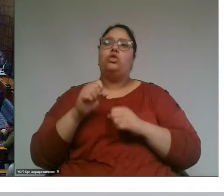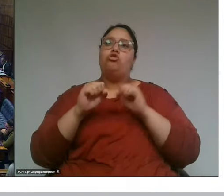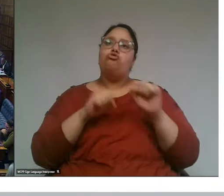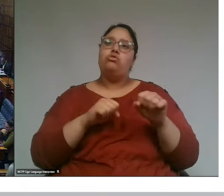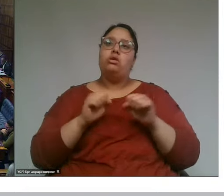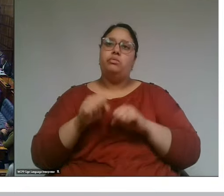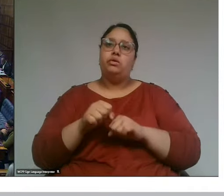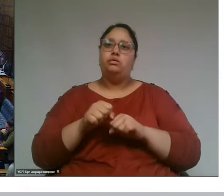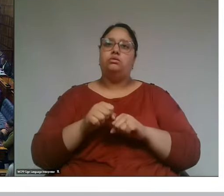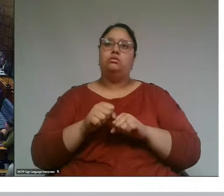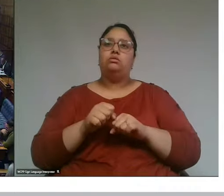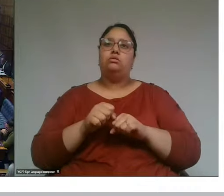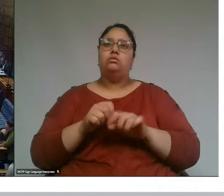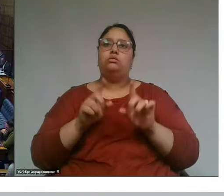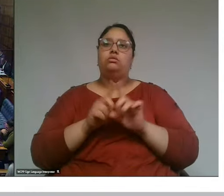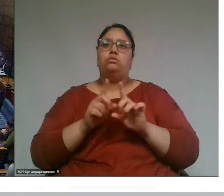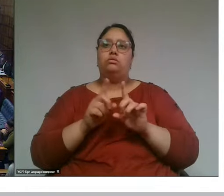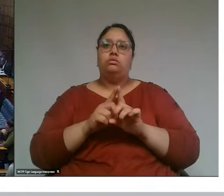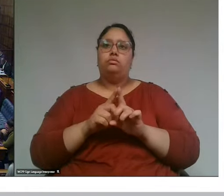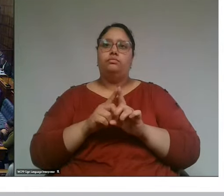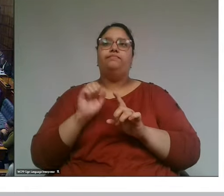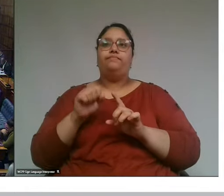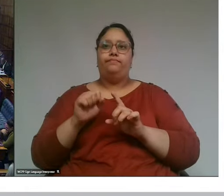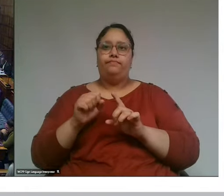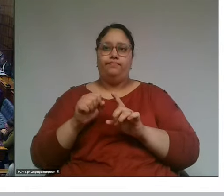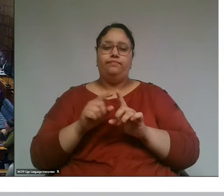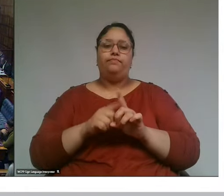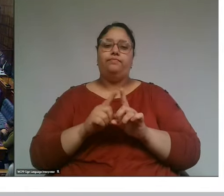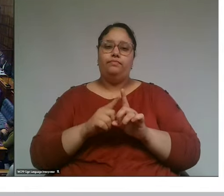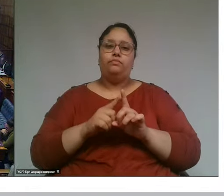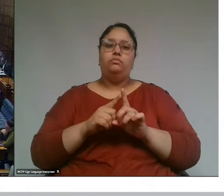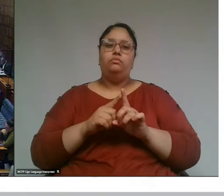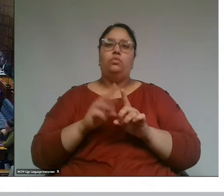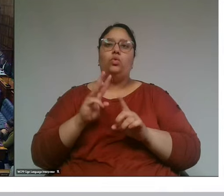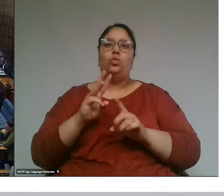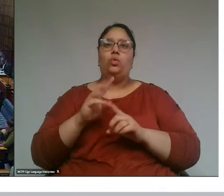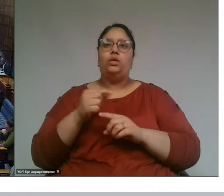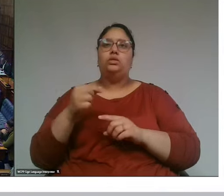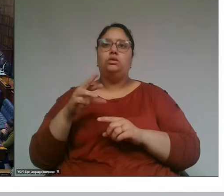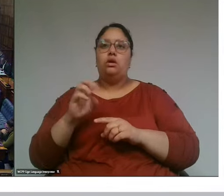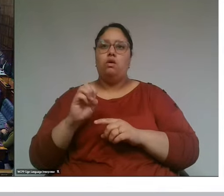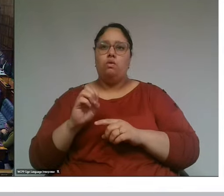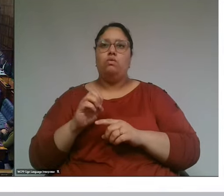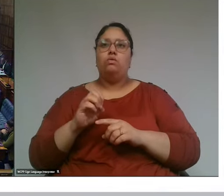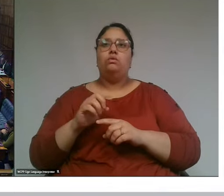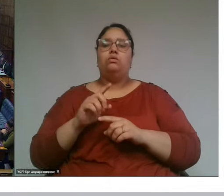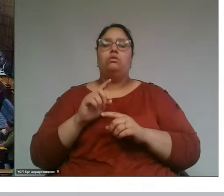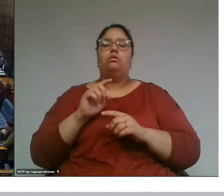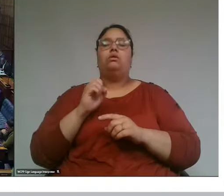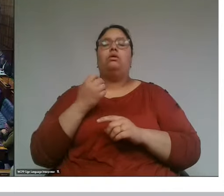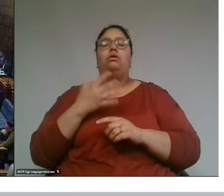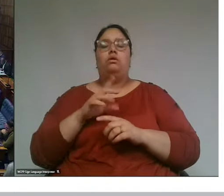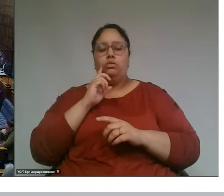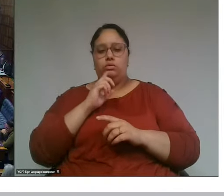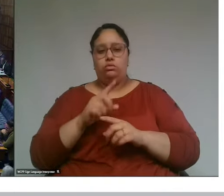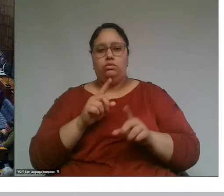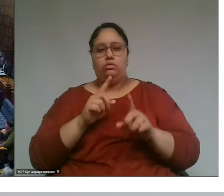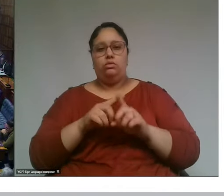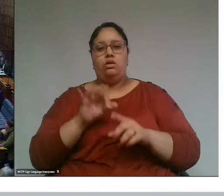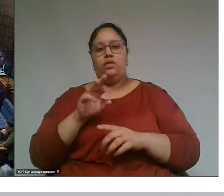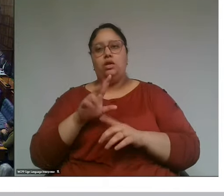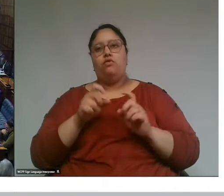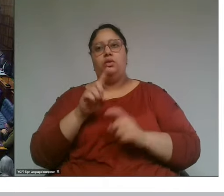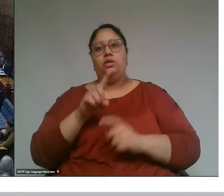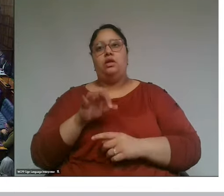specifically the importance of Norway uh if I could maybe ask W to respond to that one it's on page 38 of our of D